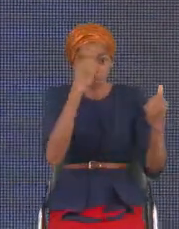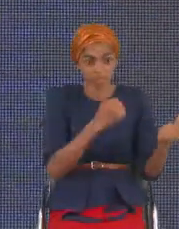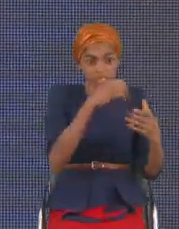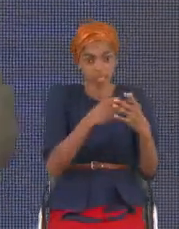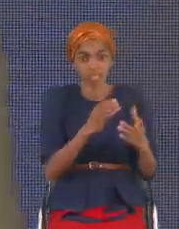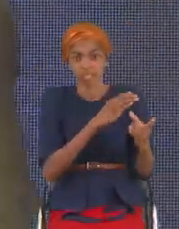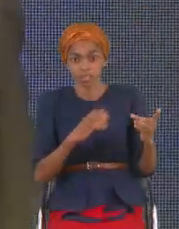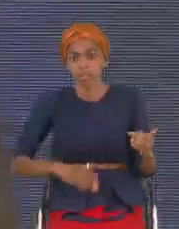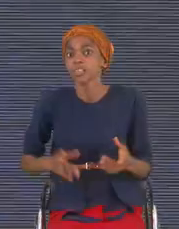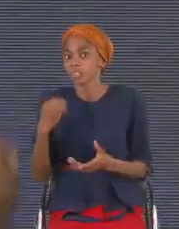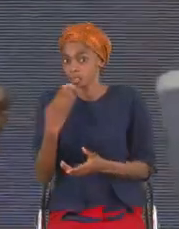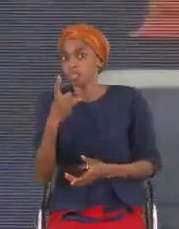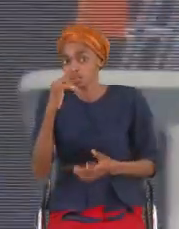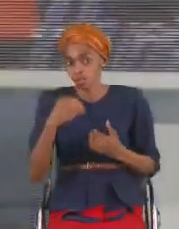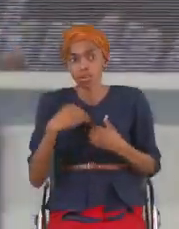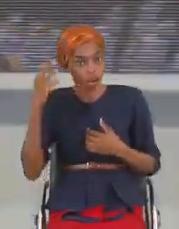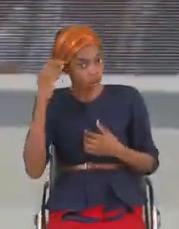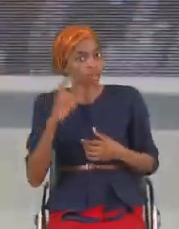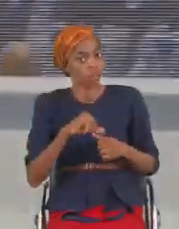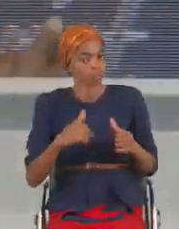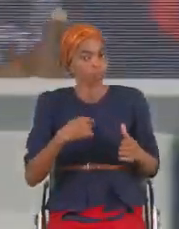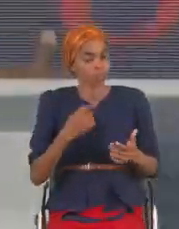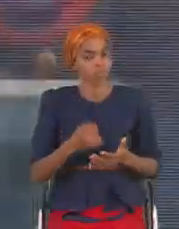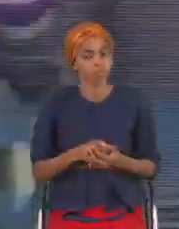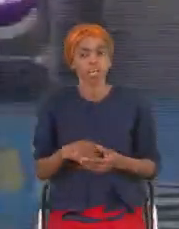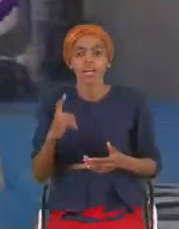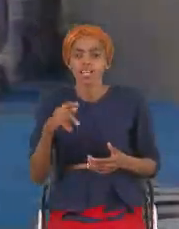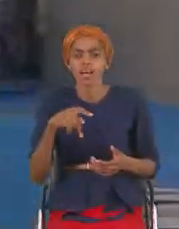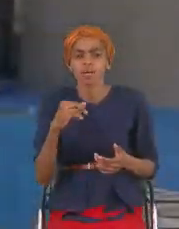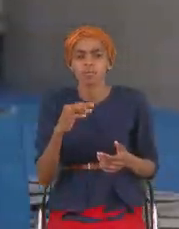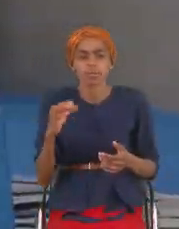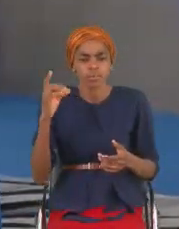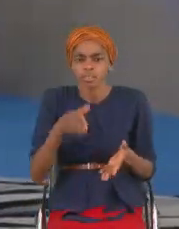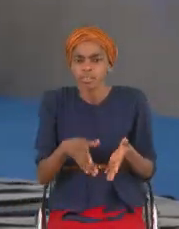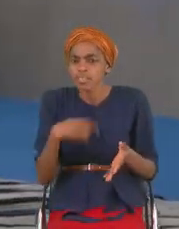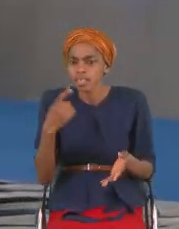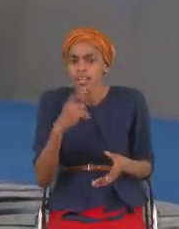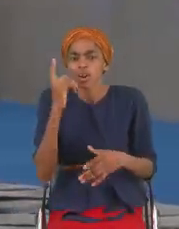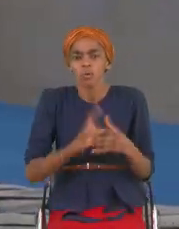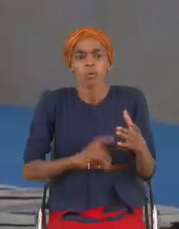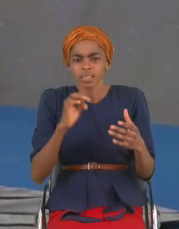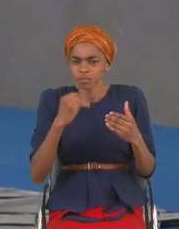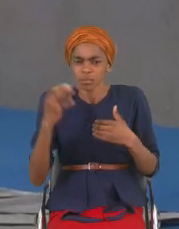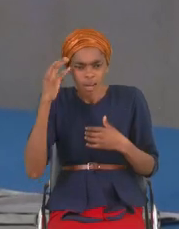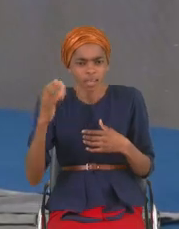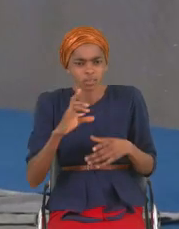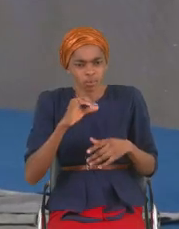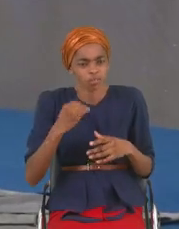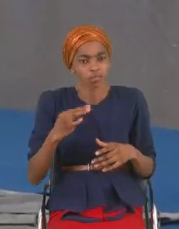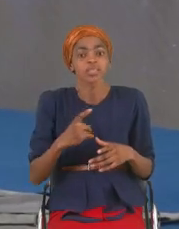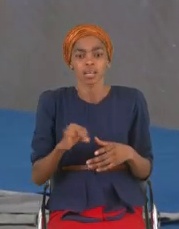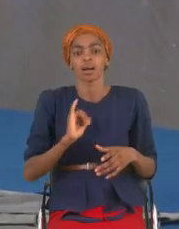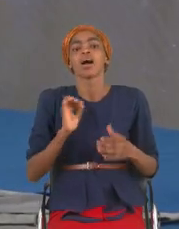The things you've heard of me. Paul said, what have you heard of me? I've heard that if any man be